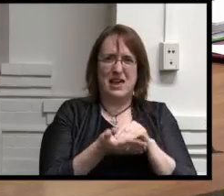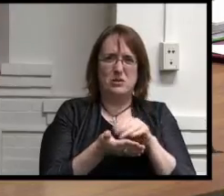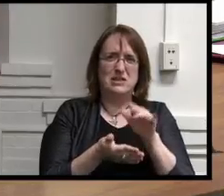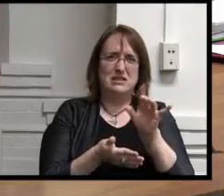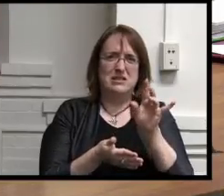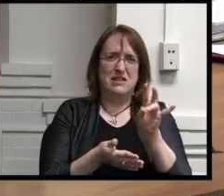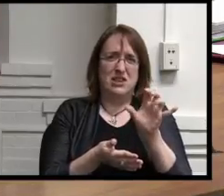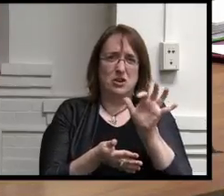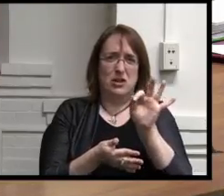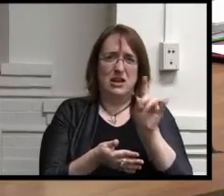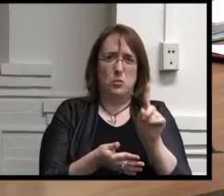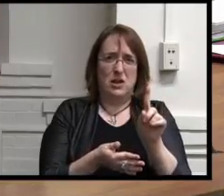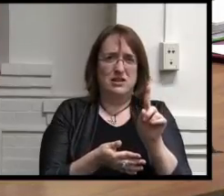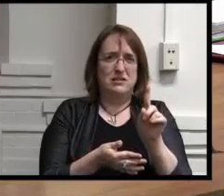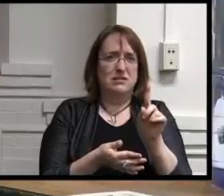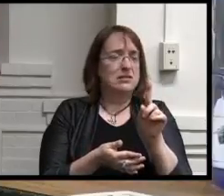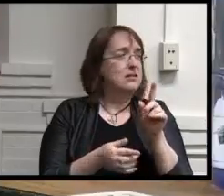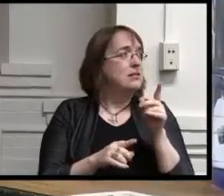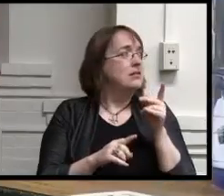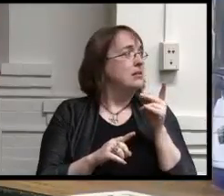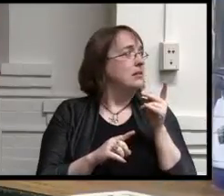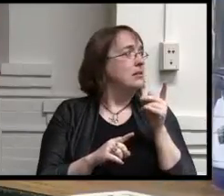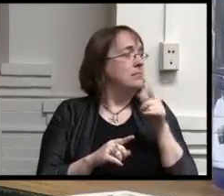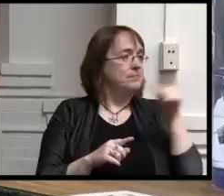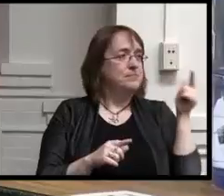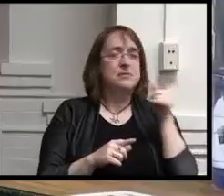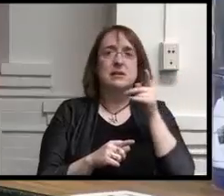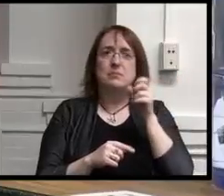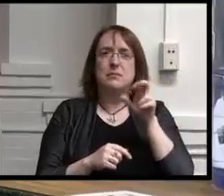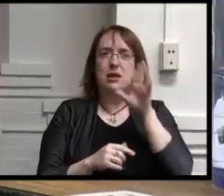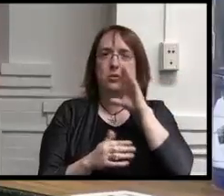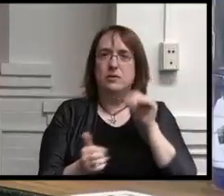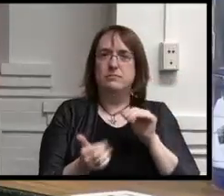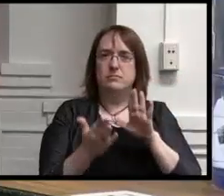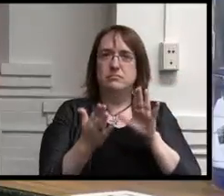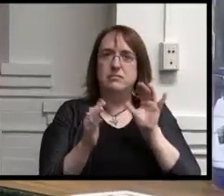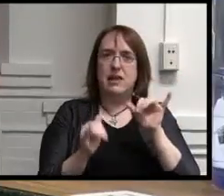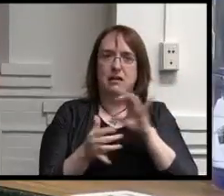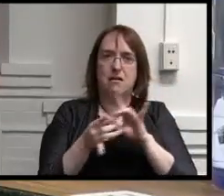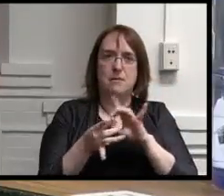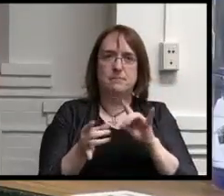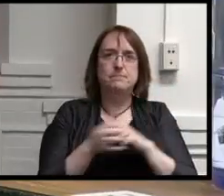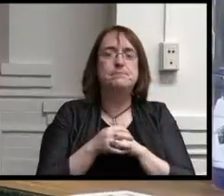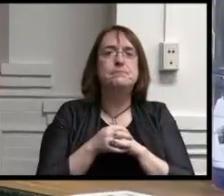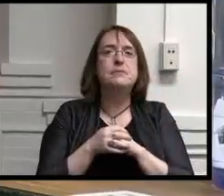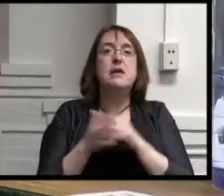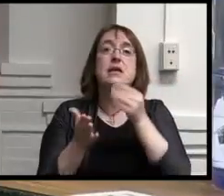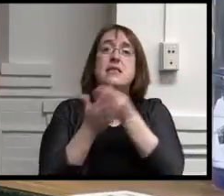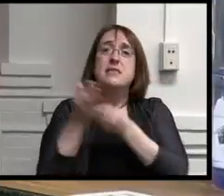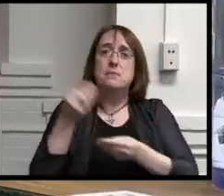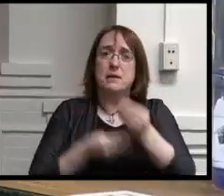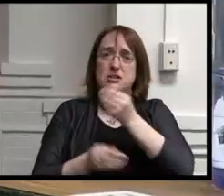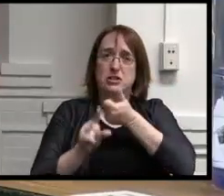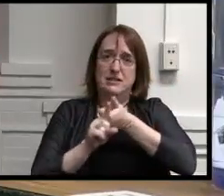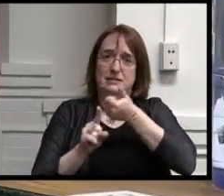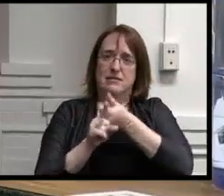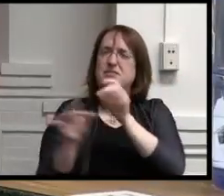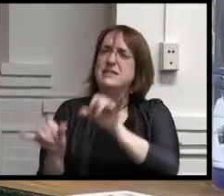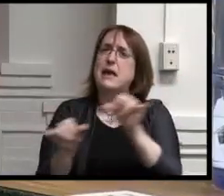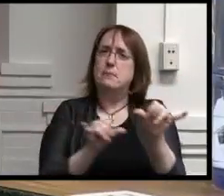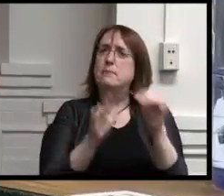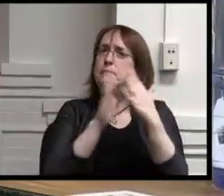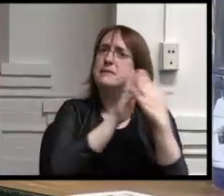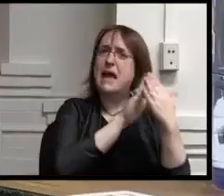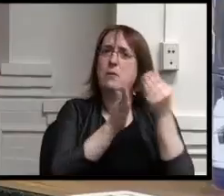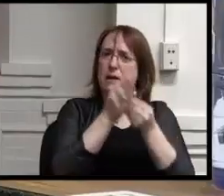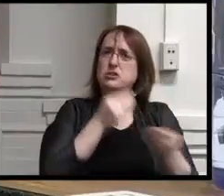$3,791? I can address that if that's right. Yeah. Go ahead, please. Yeah, the budget, just like our town budget,